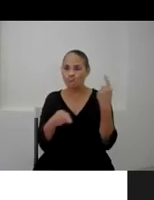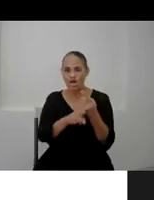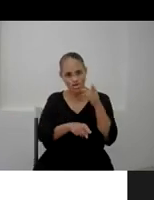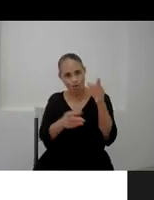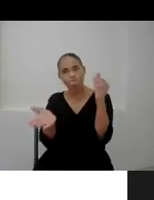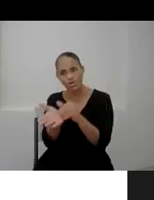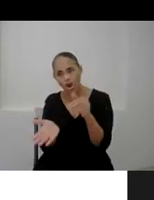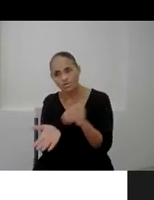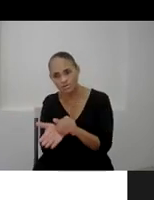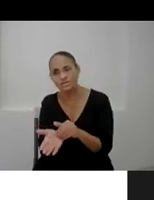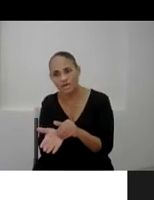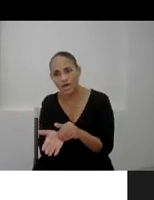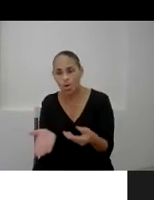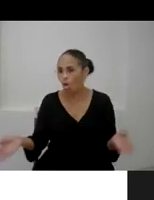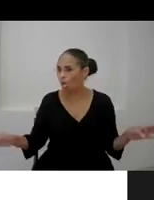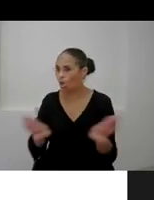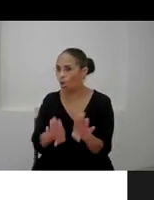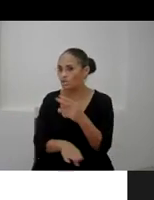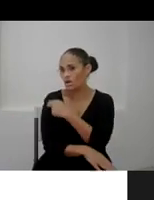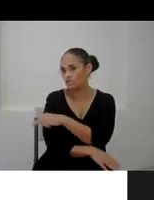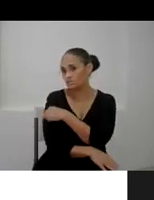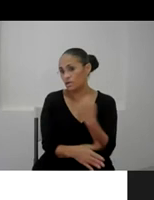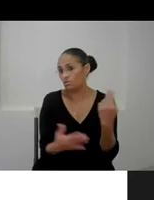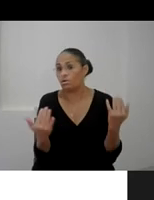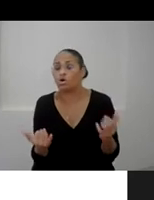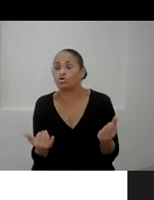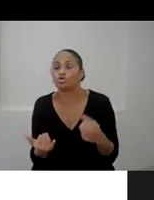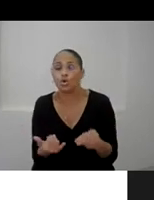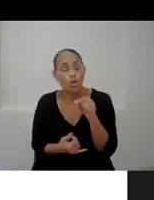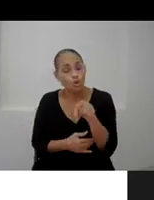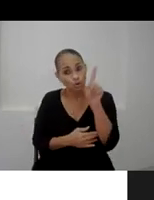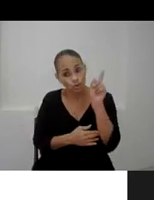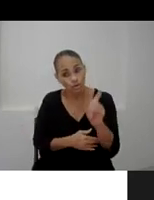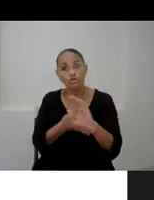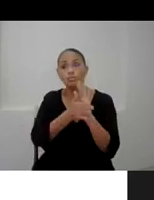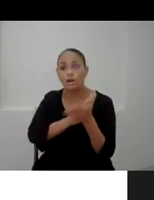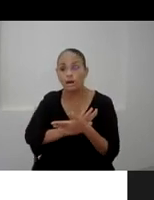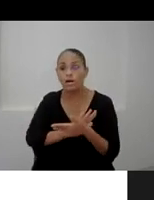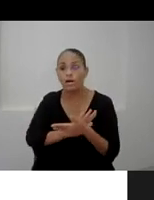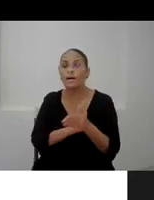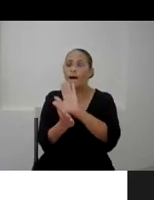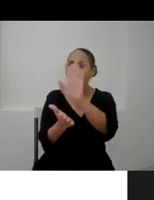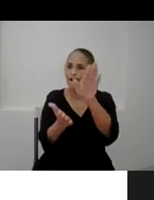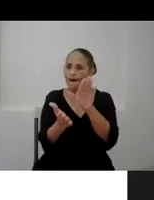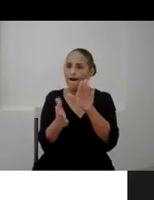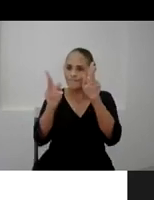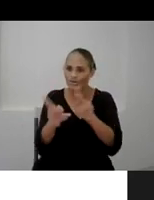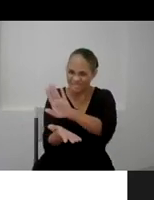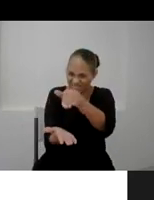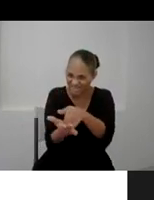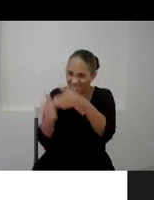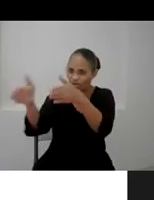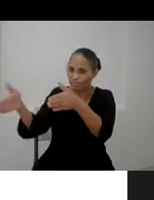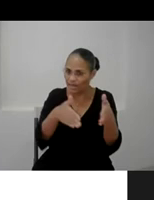ward, we're closing the hospital, you need to become a person-centered planner. And they were just set